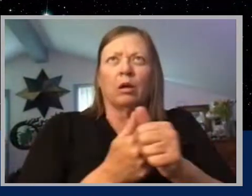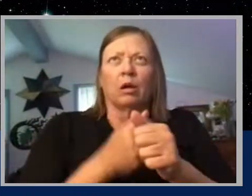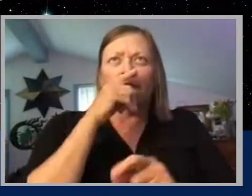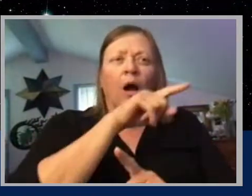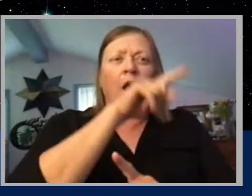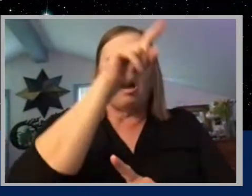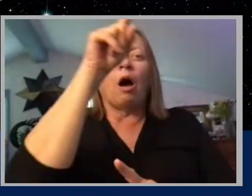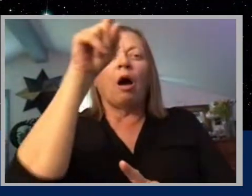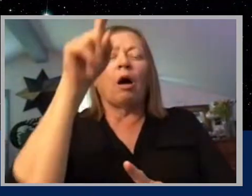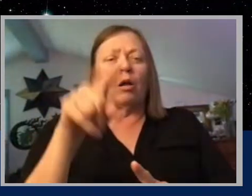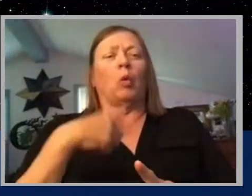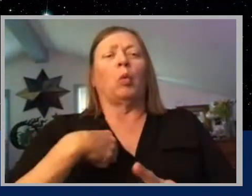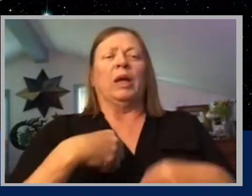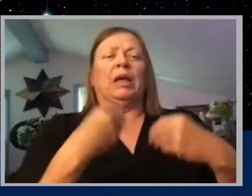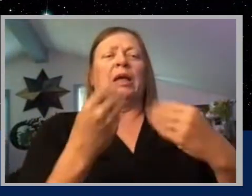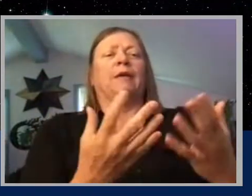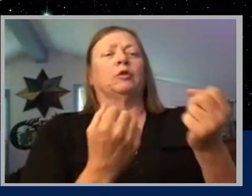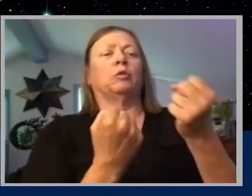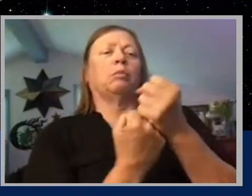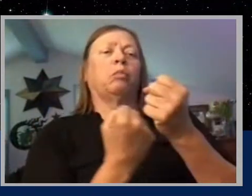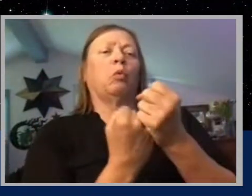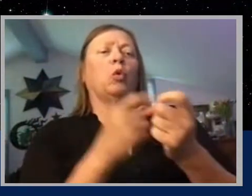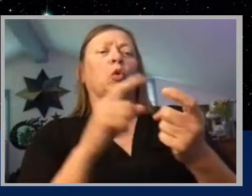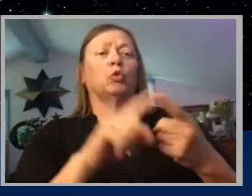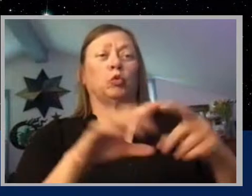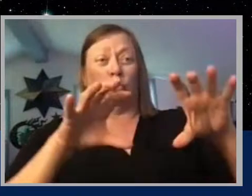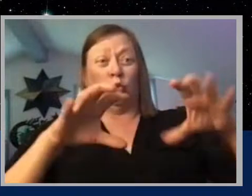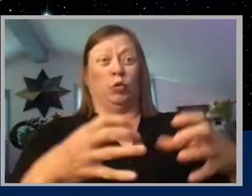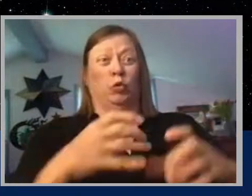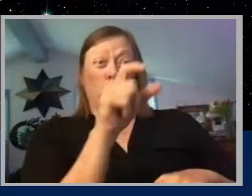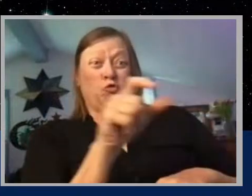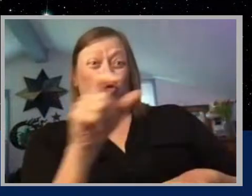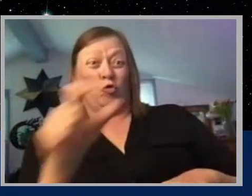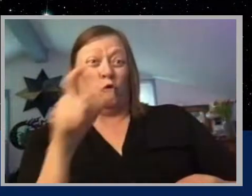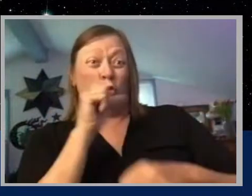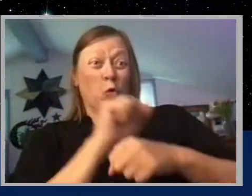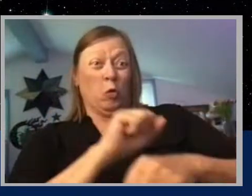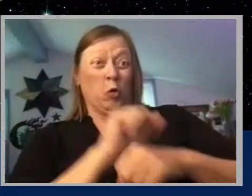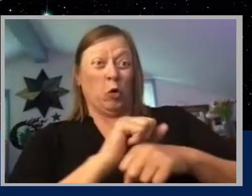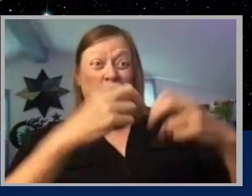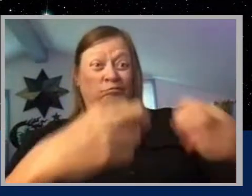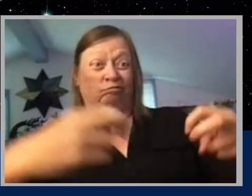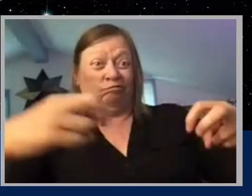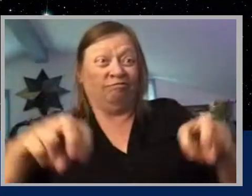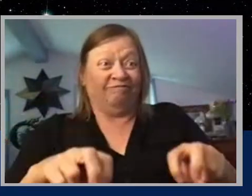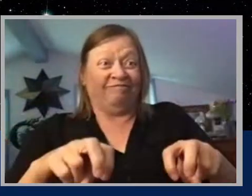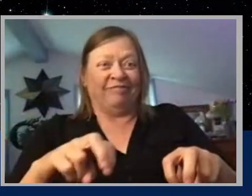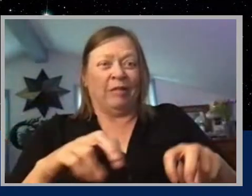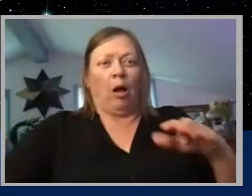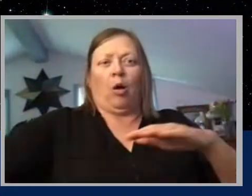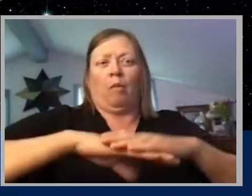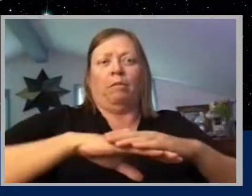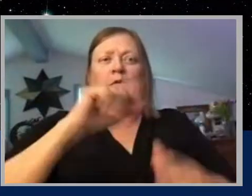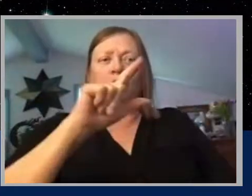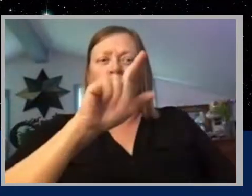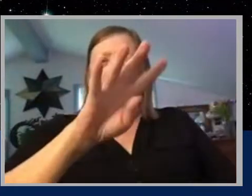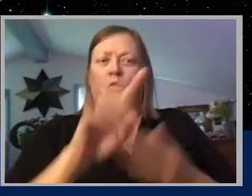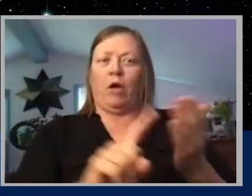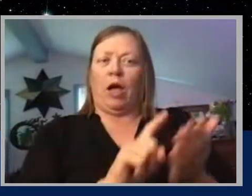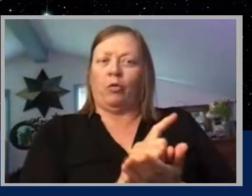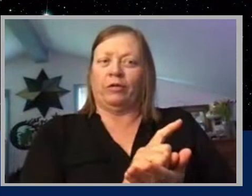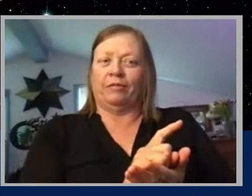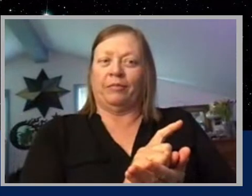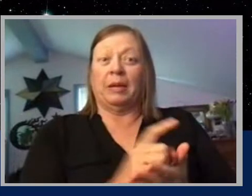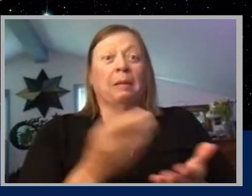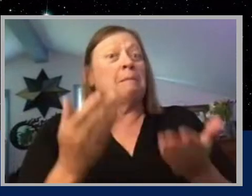crew up to 24 hours. So our requirement is to make sure that we get to the crew within 24 hours. So the crew can be in the capsule perfectly fine,